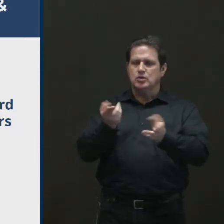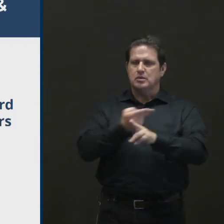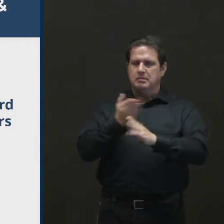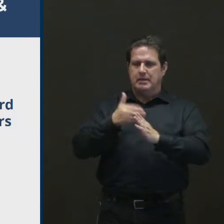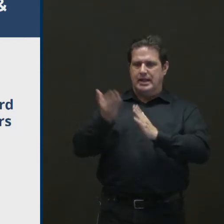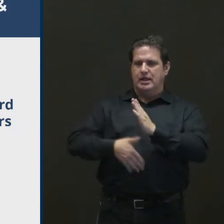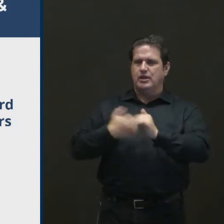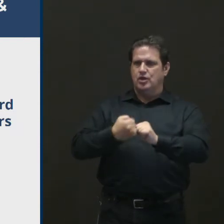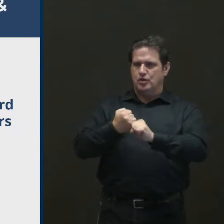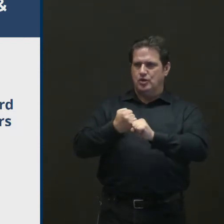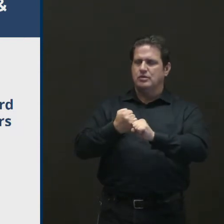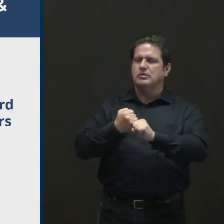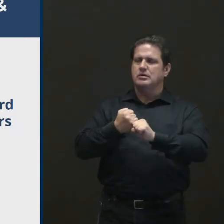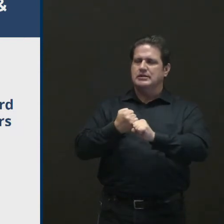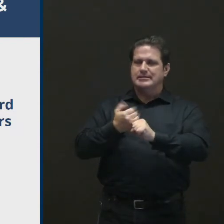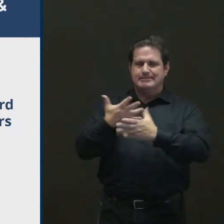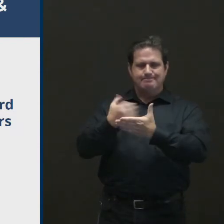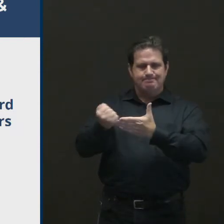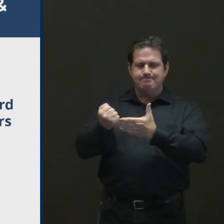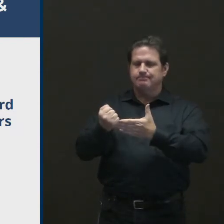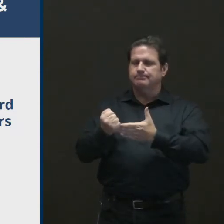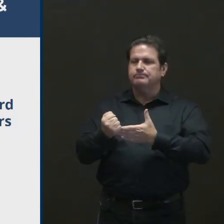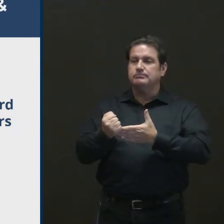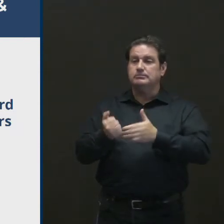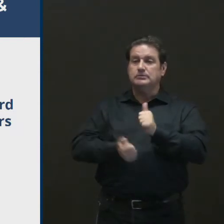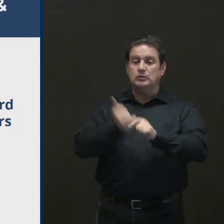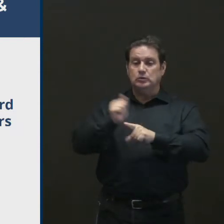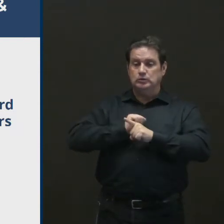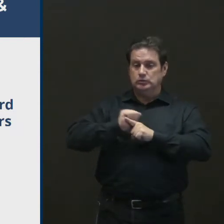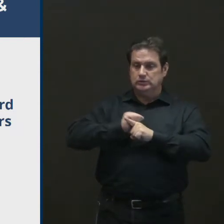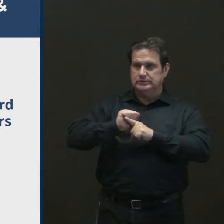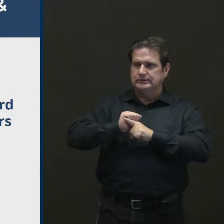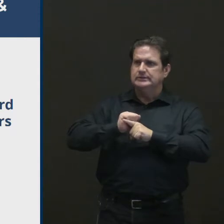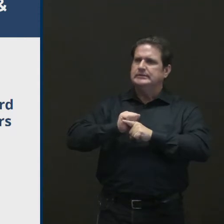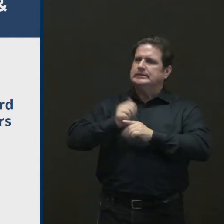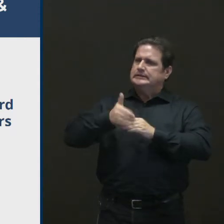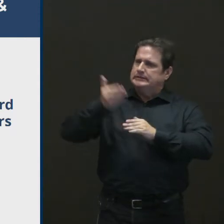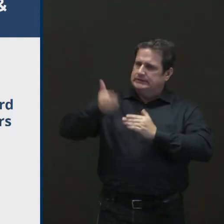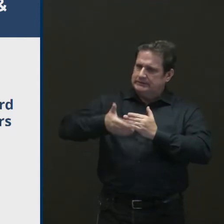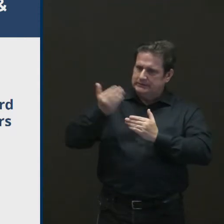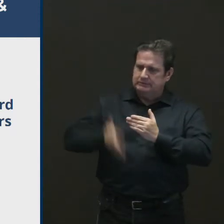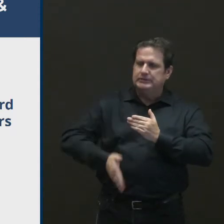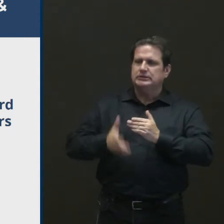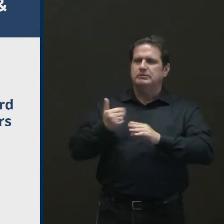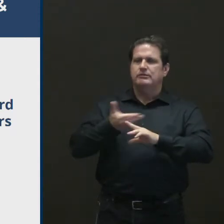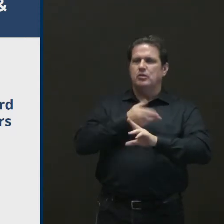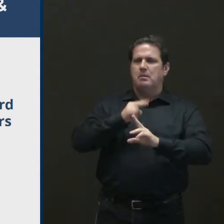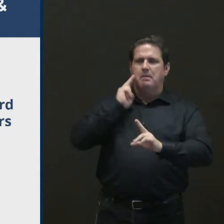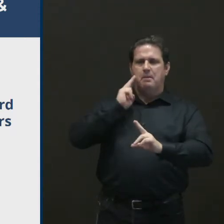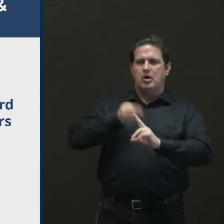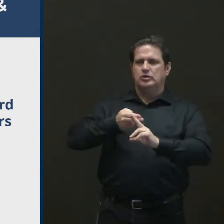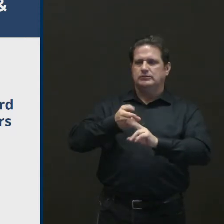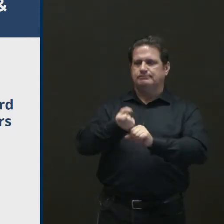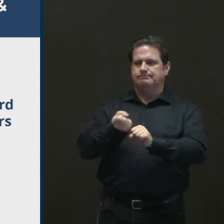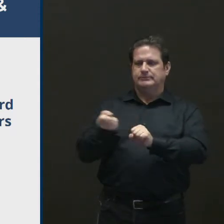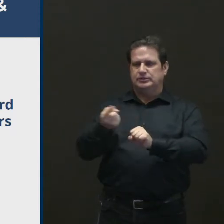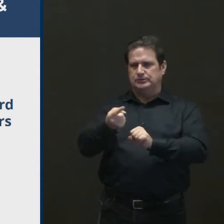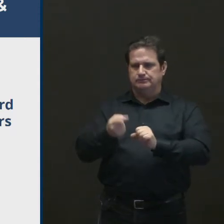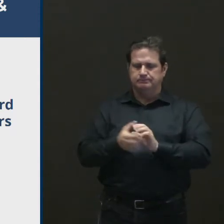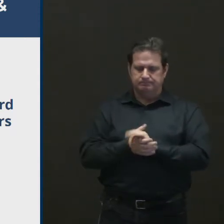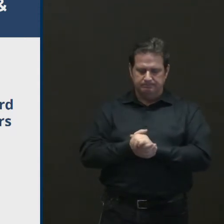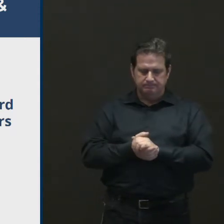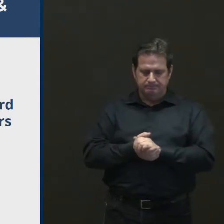end of the year. We expect for a majority of the training, if not all of the training, to be completed by the end of March of next